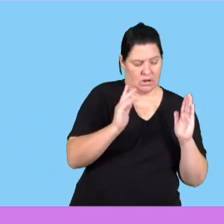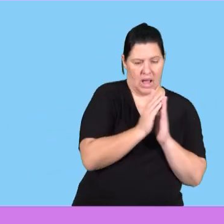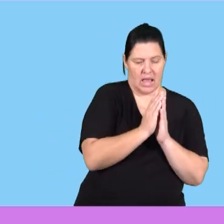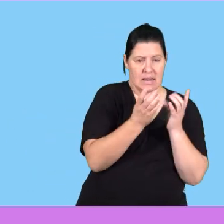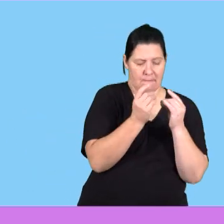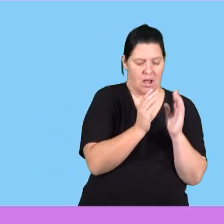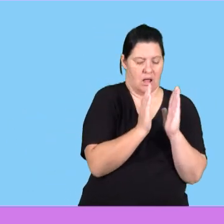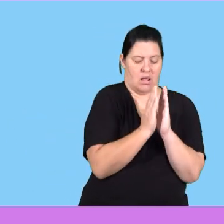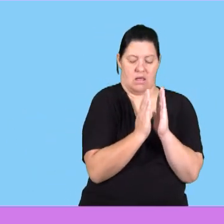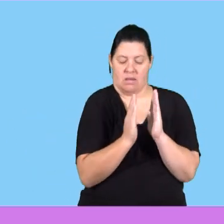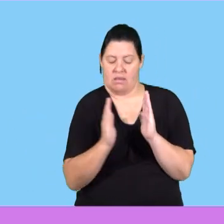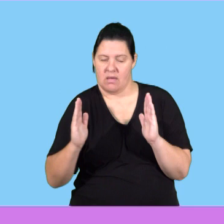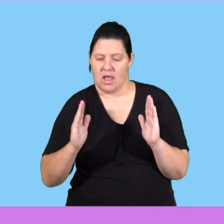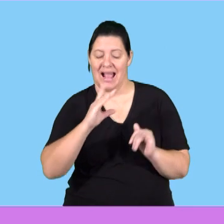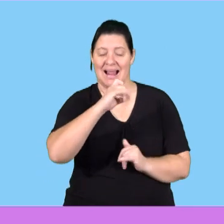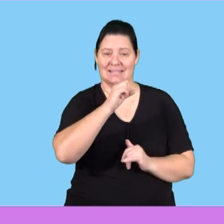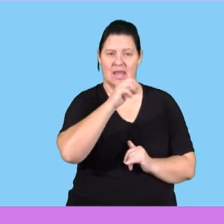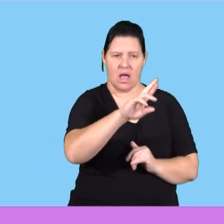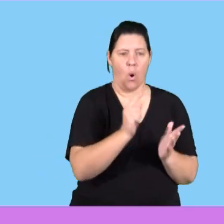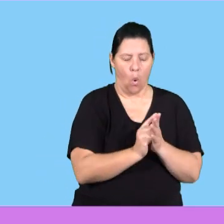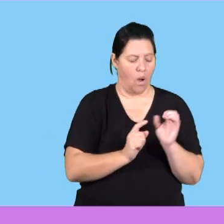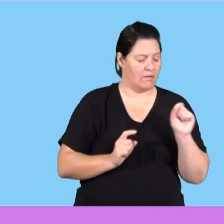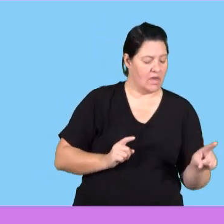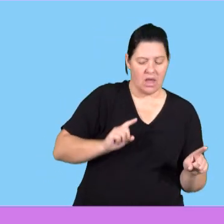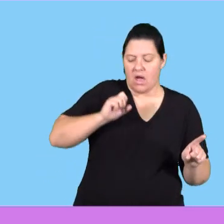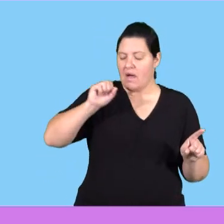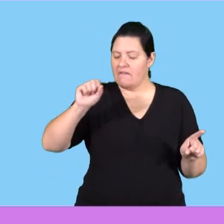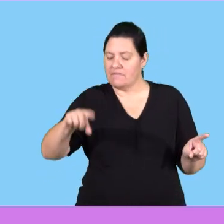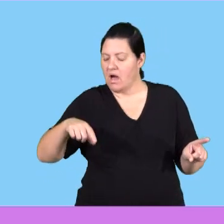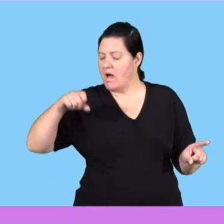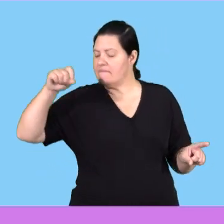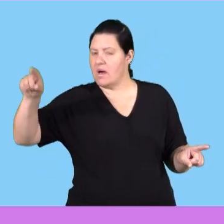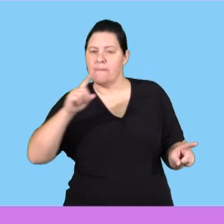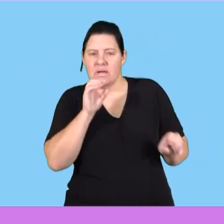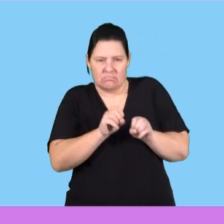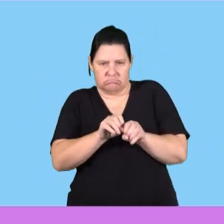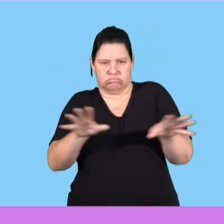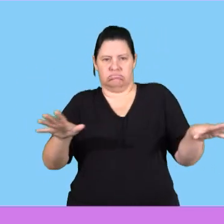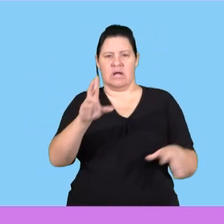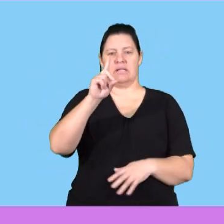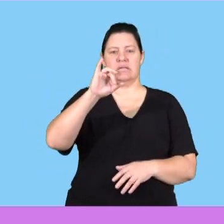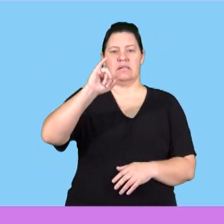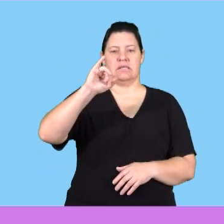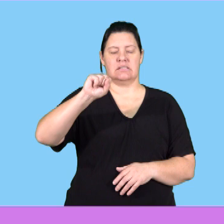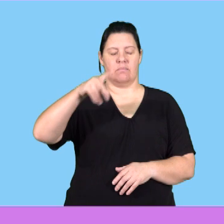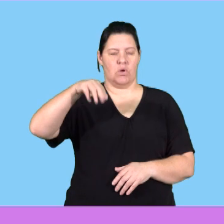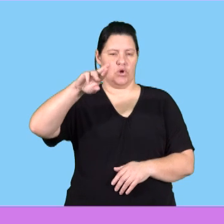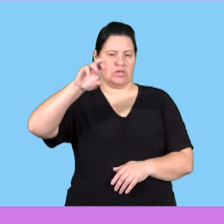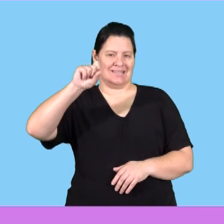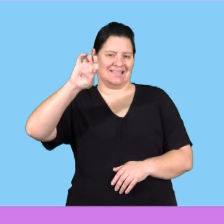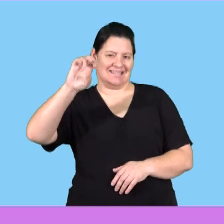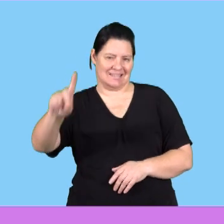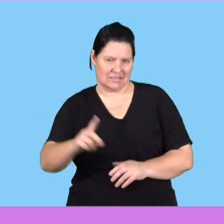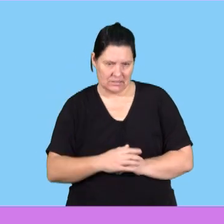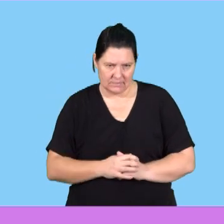close together? Are they clustered? Or are they very far apart? Meaning, are they dispersed? All right, so looking